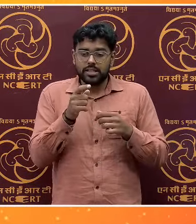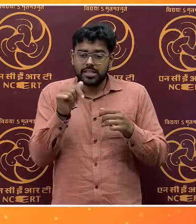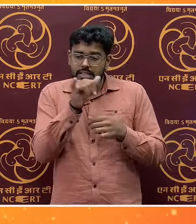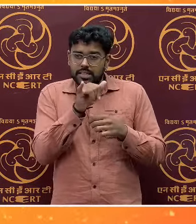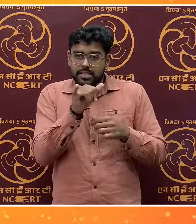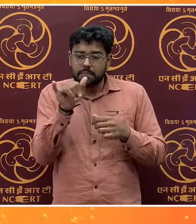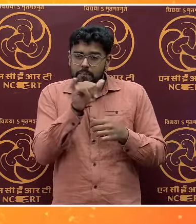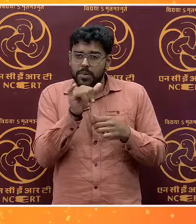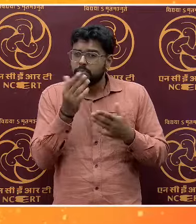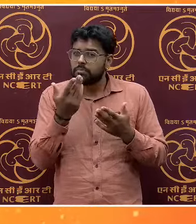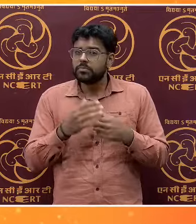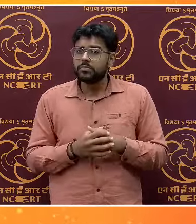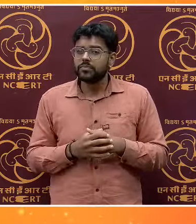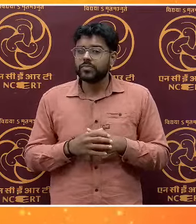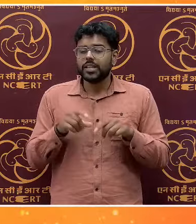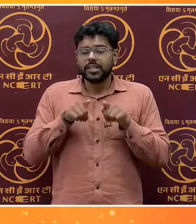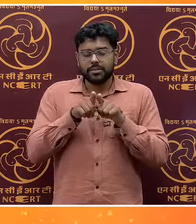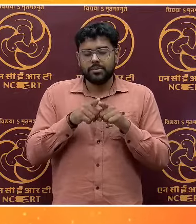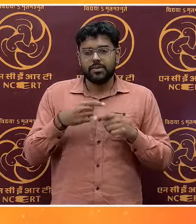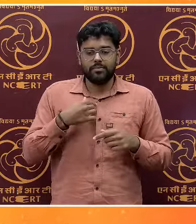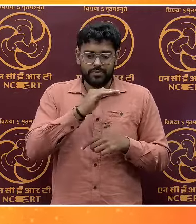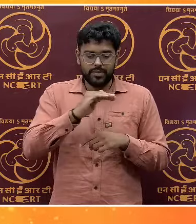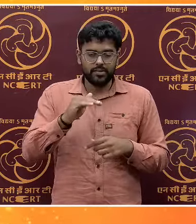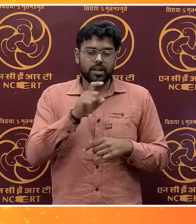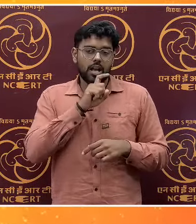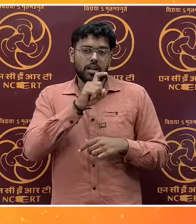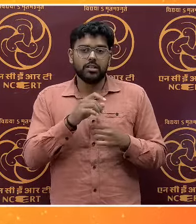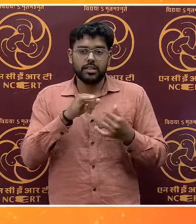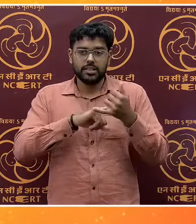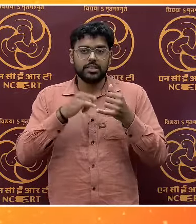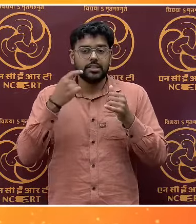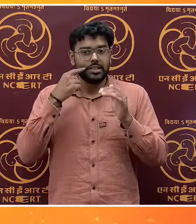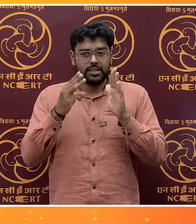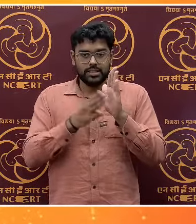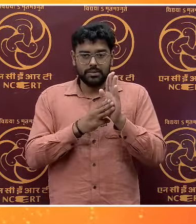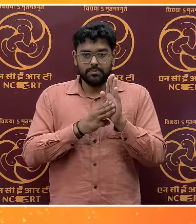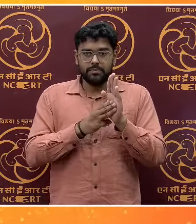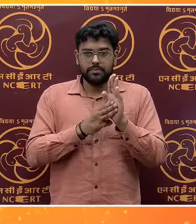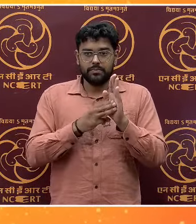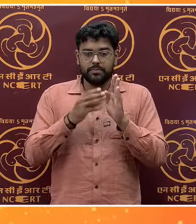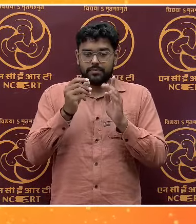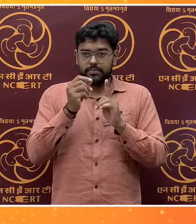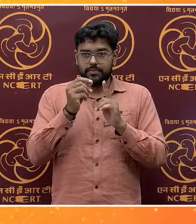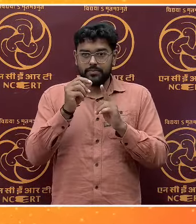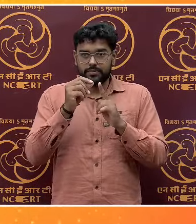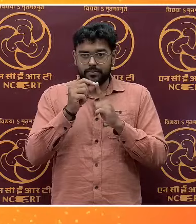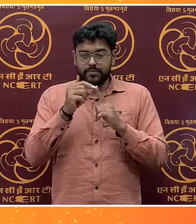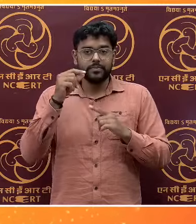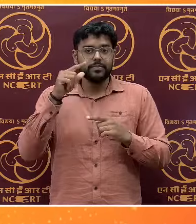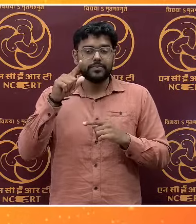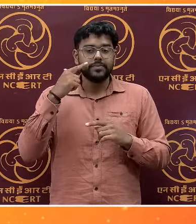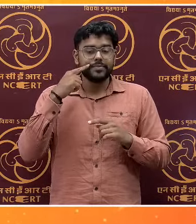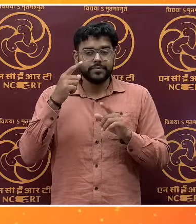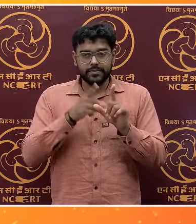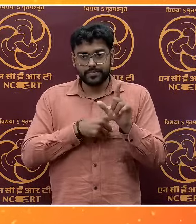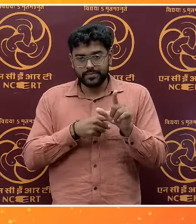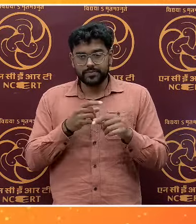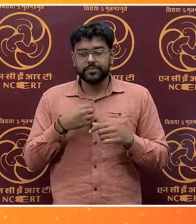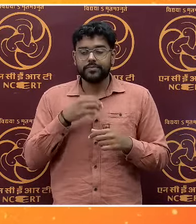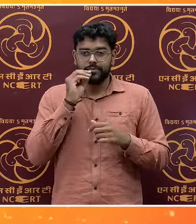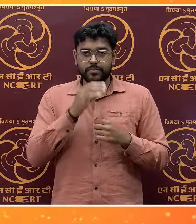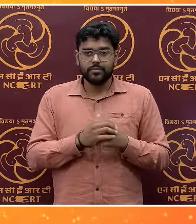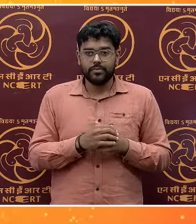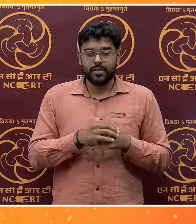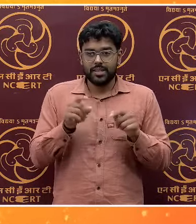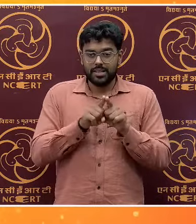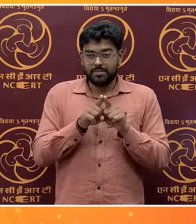If like I asked my kids, simile is like we have seen a phrase like "came the boys like a